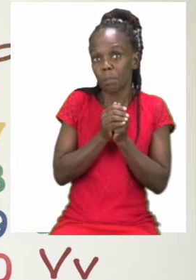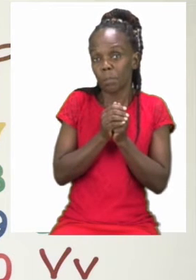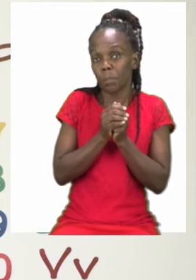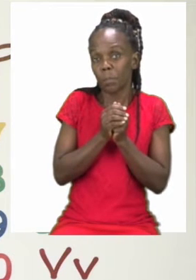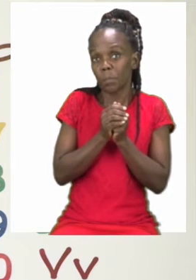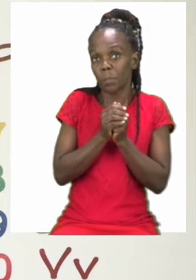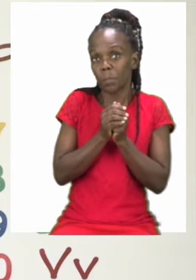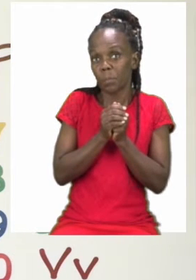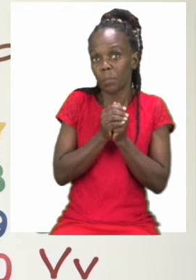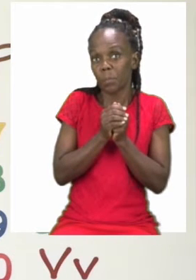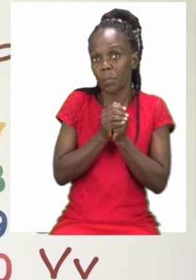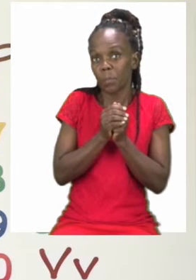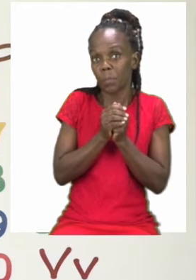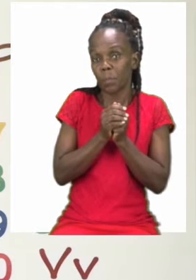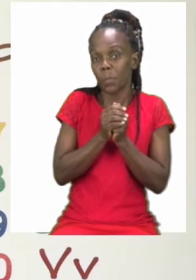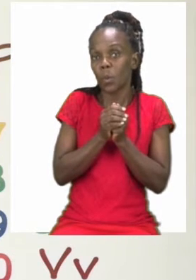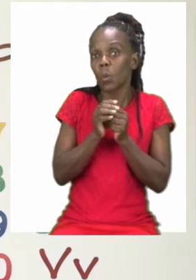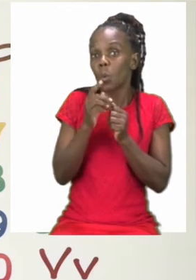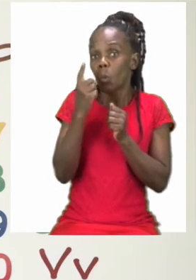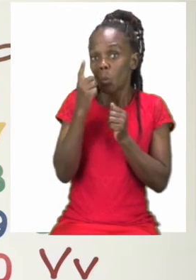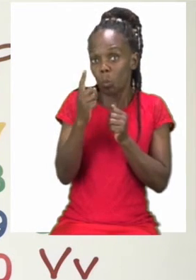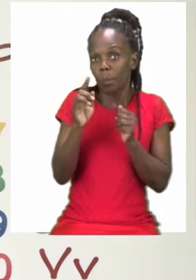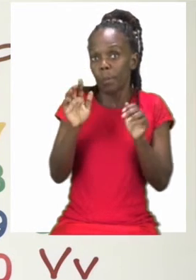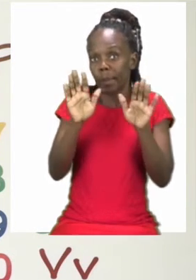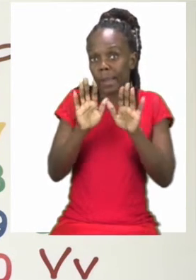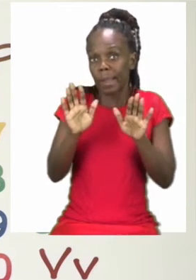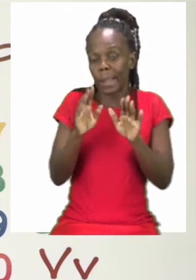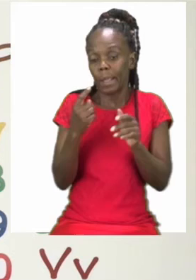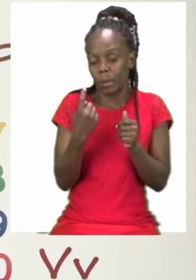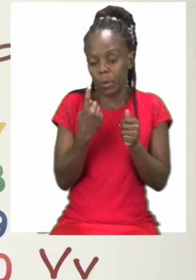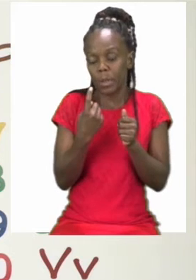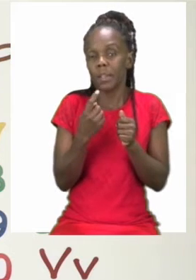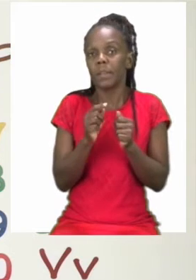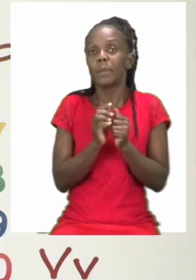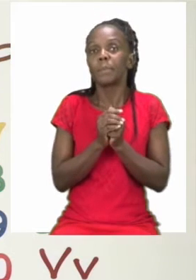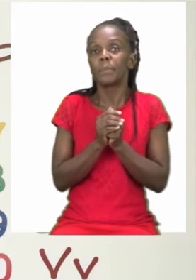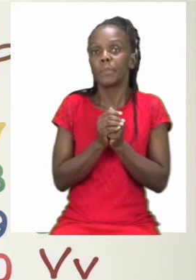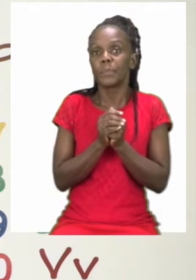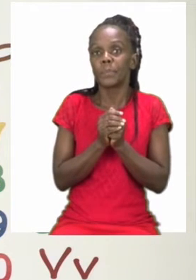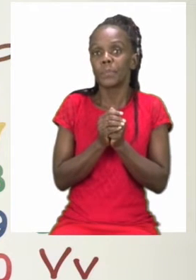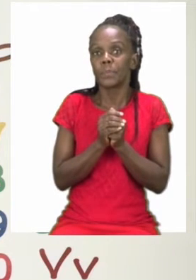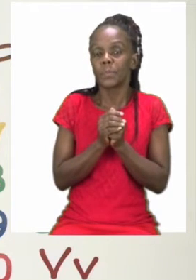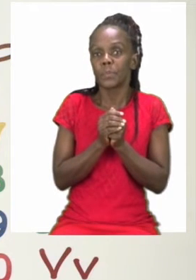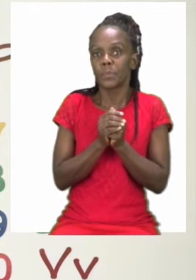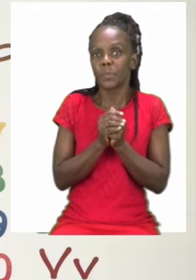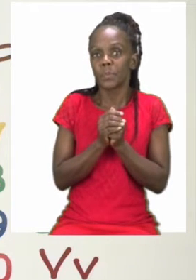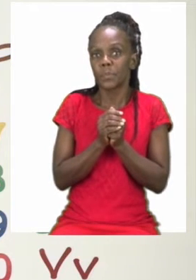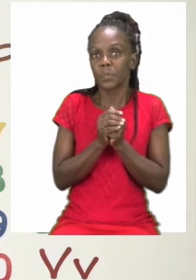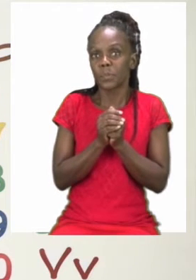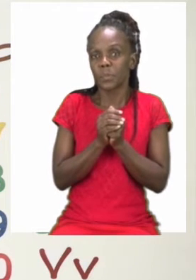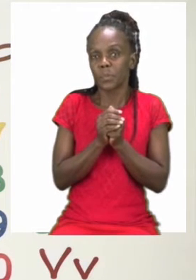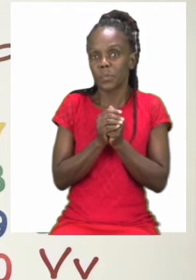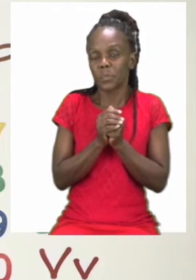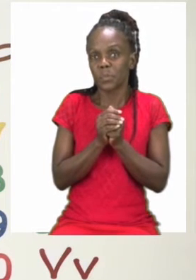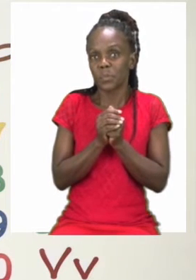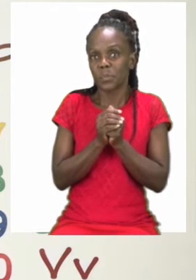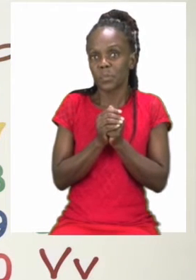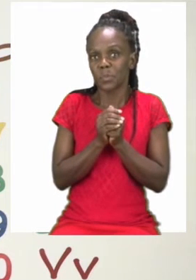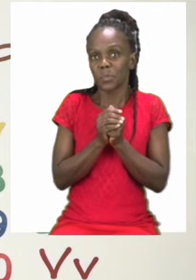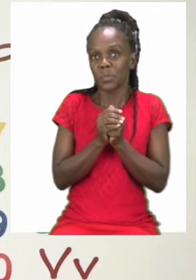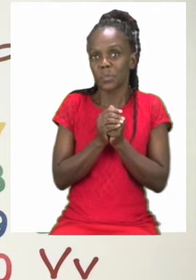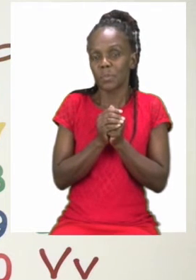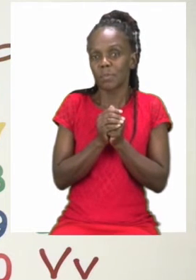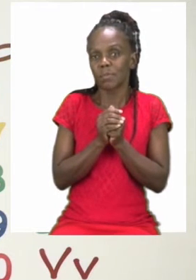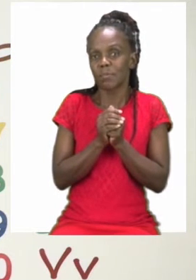paint, just one color is fine, and your finger. I'm going to finish mine and I'll see you